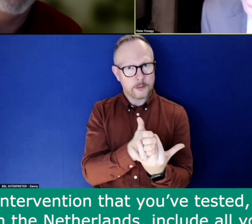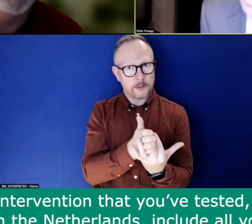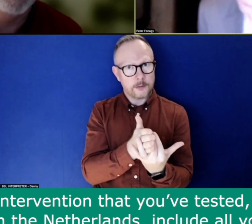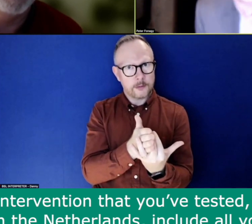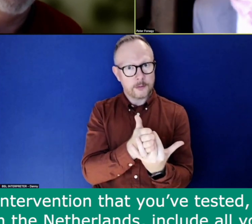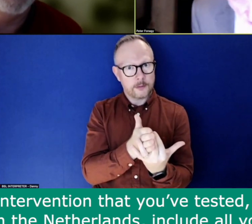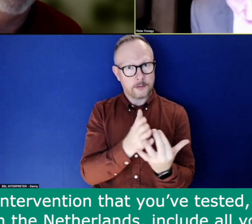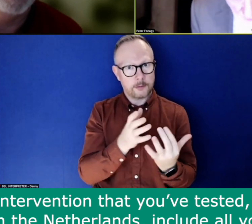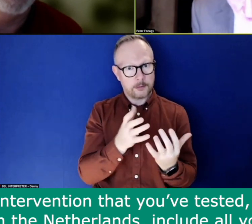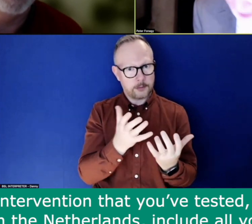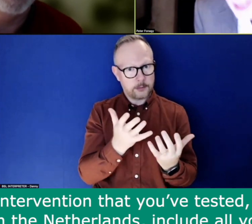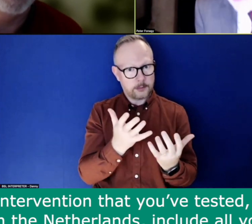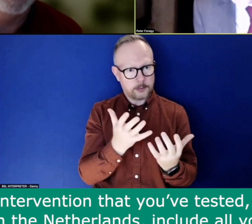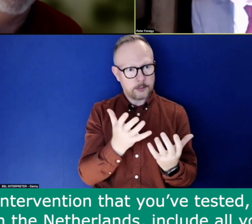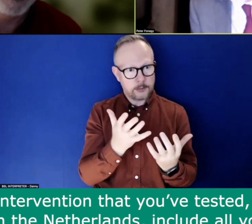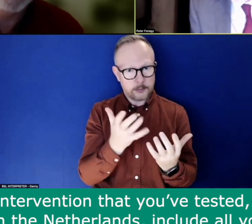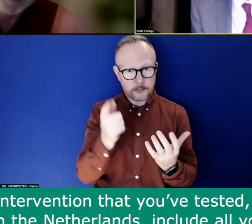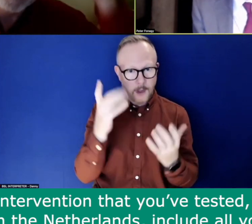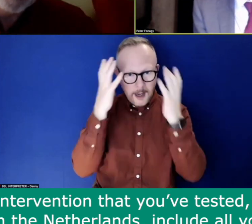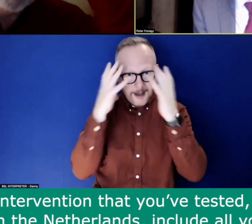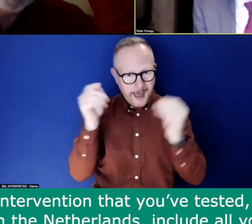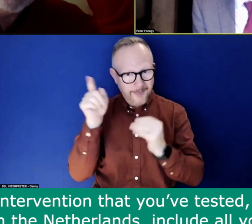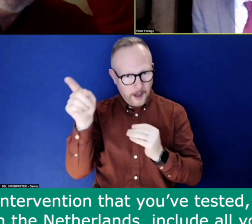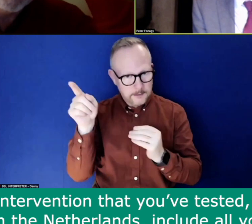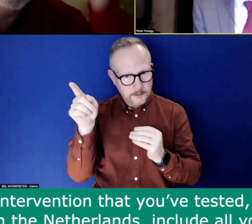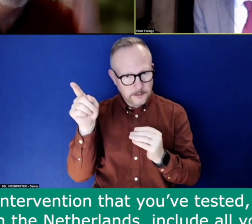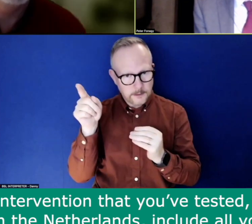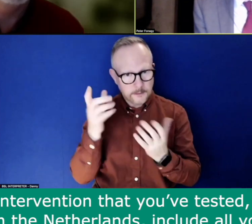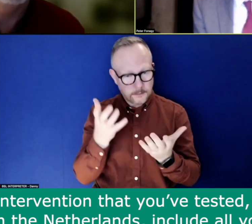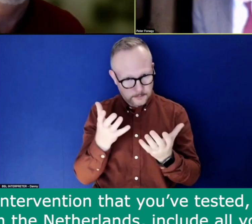been developed in the Netherlands,